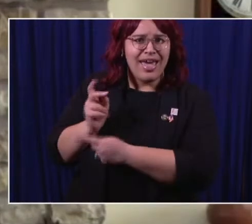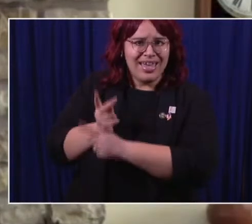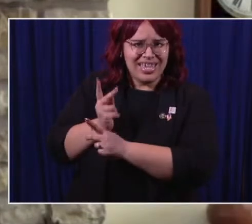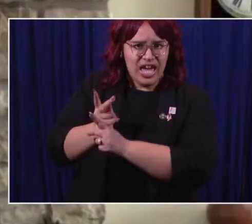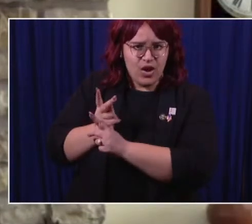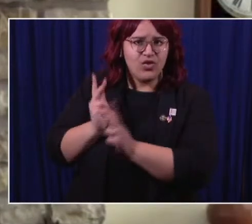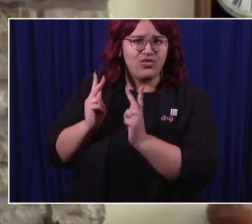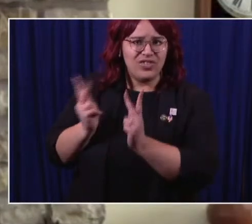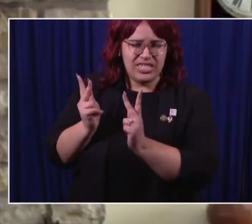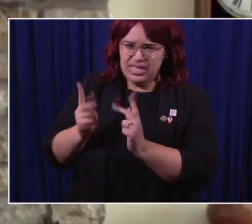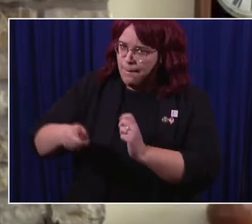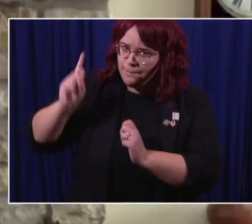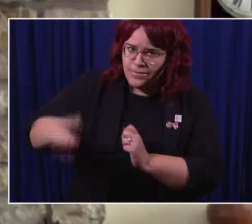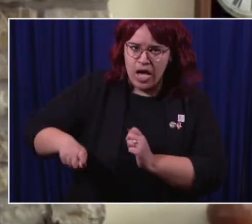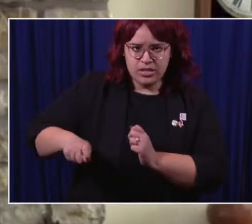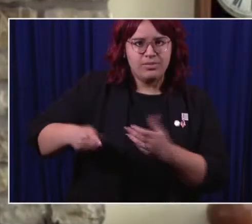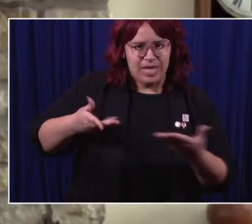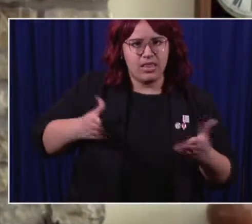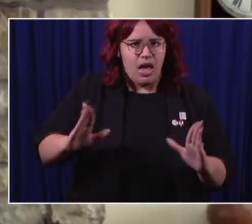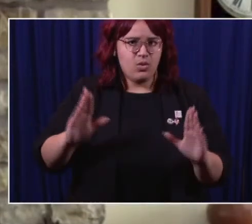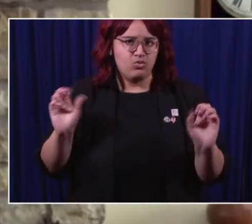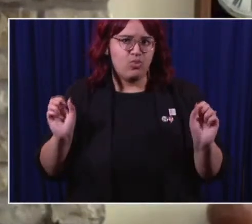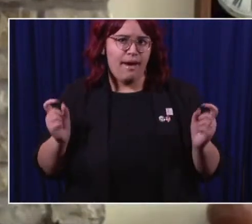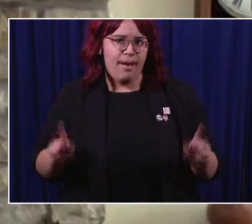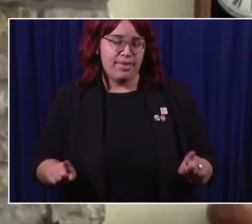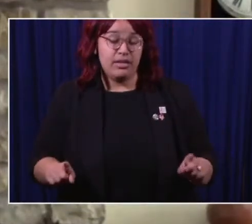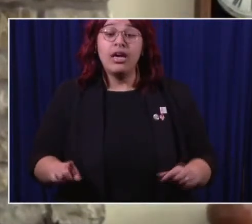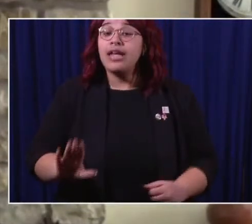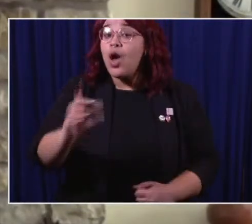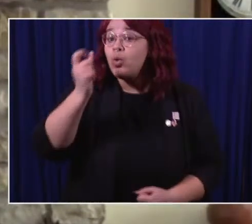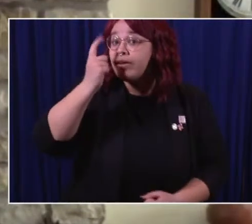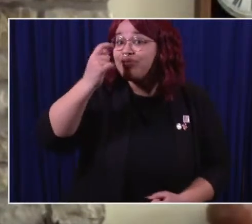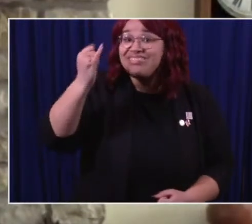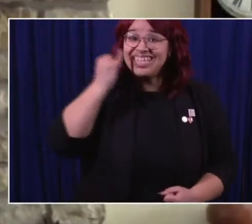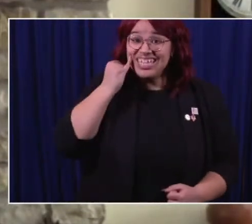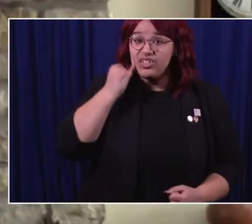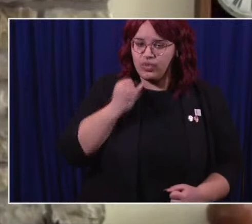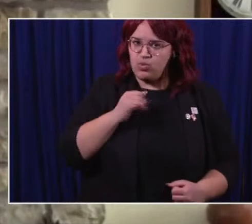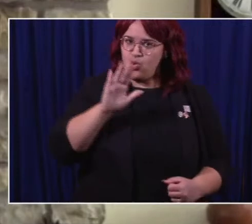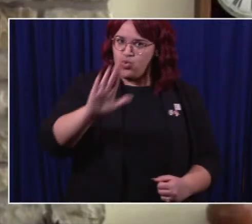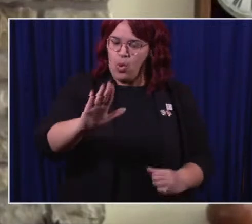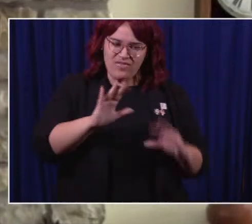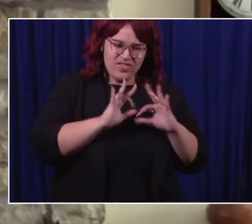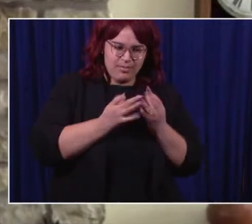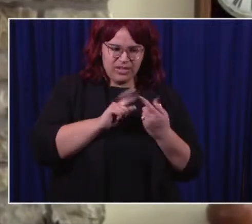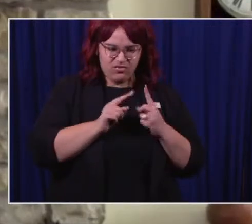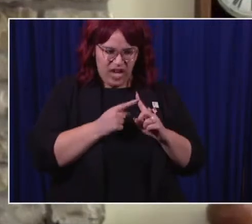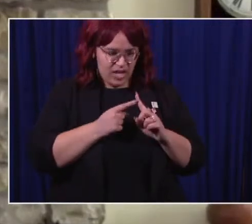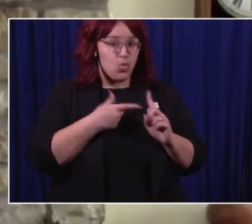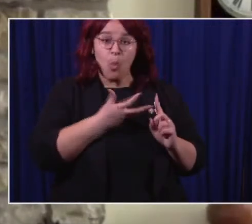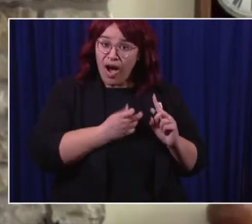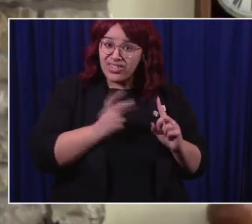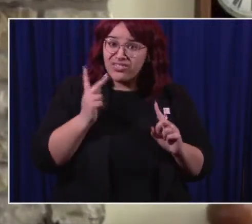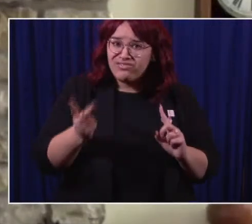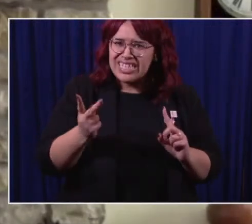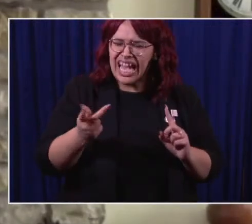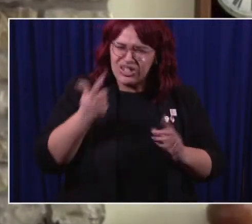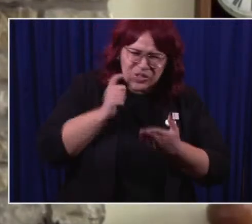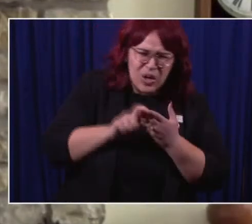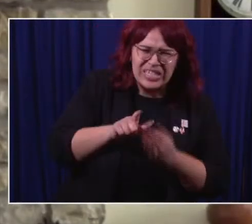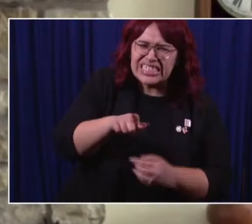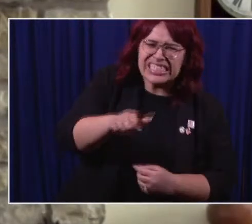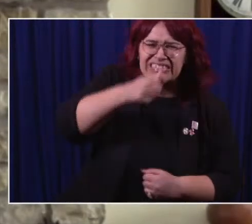you're being stopped from visiting, you have rights. You're empowered to get that visit